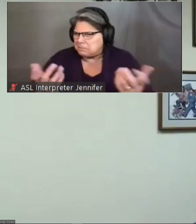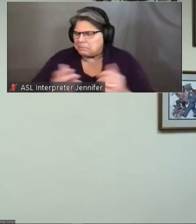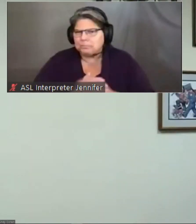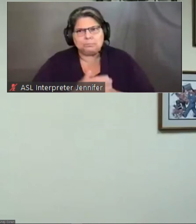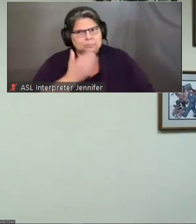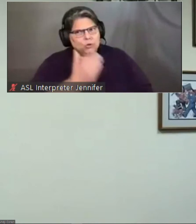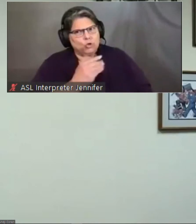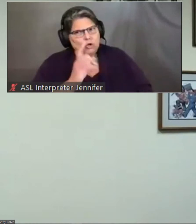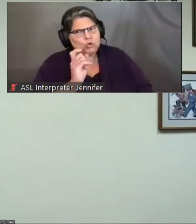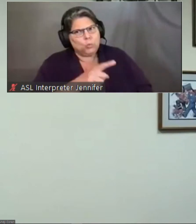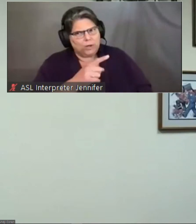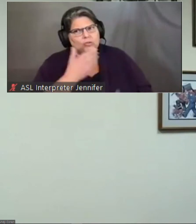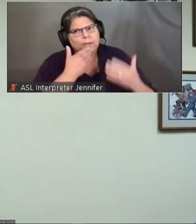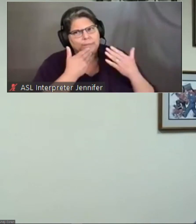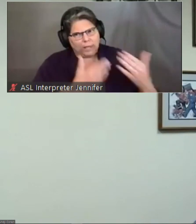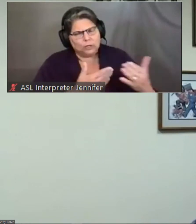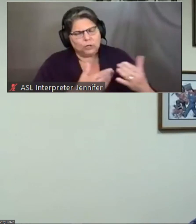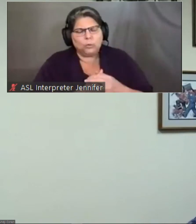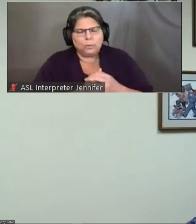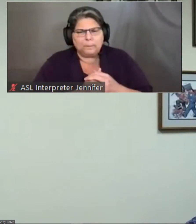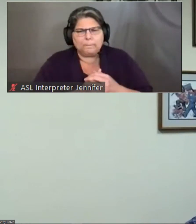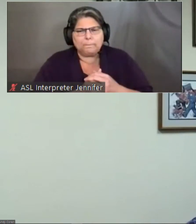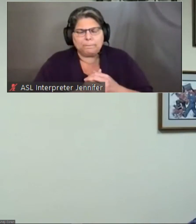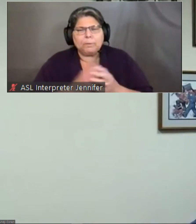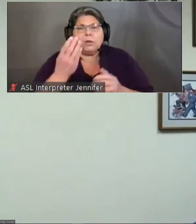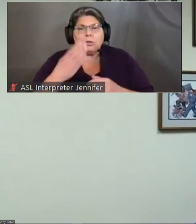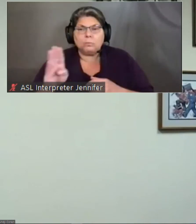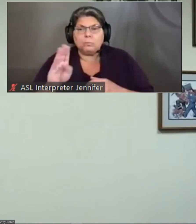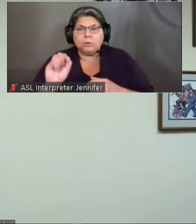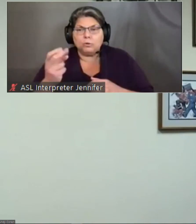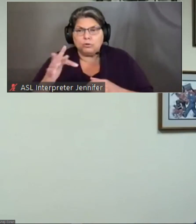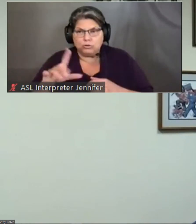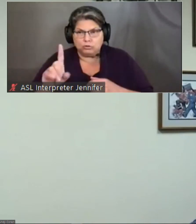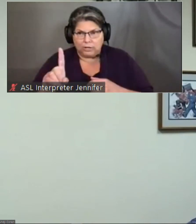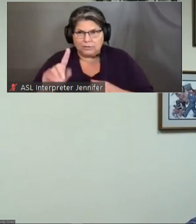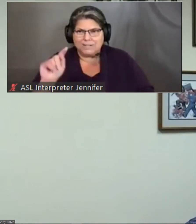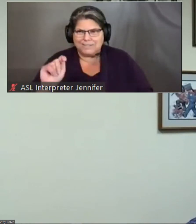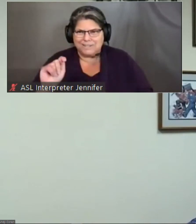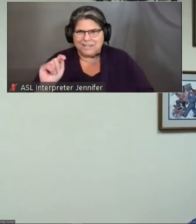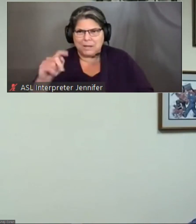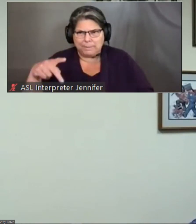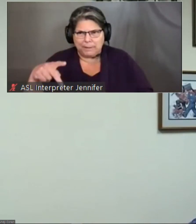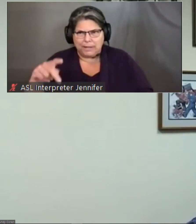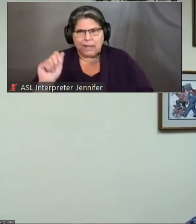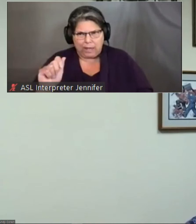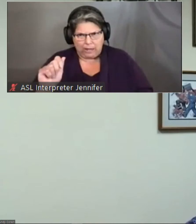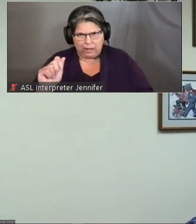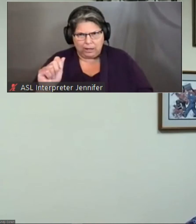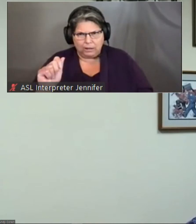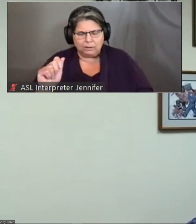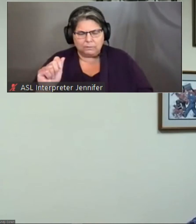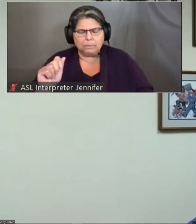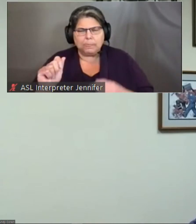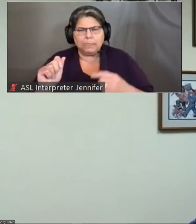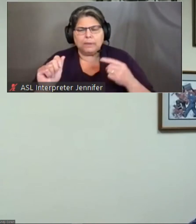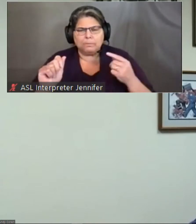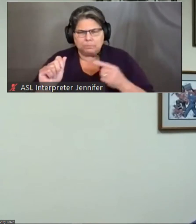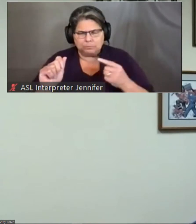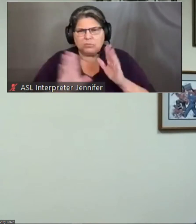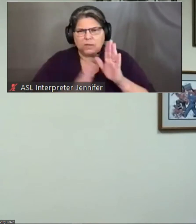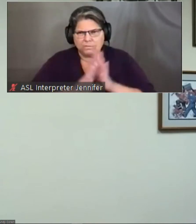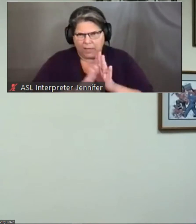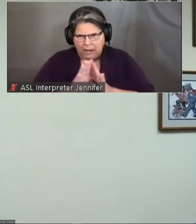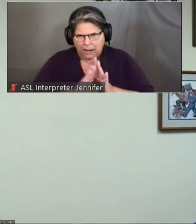question, Lisa. Thank you. So the Blue Shield TPA was developed